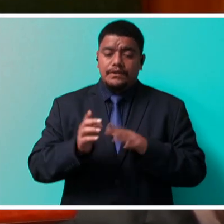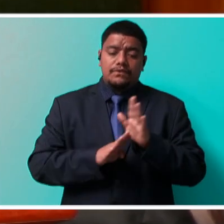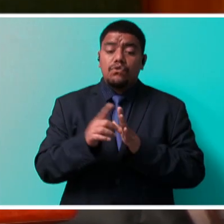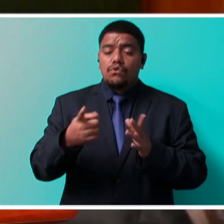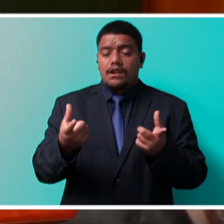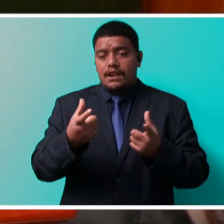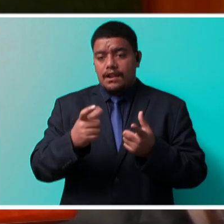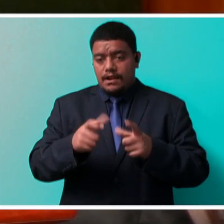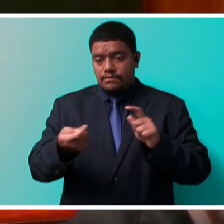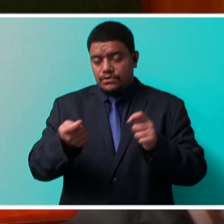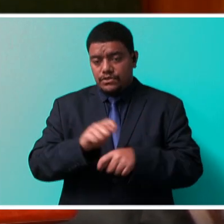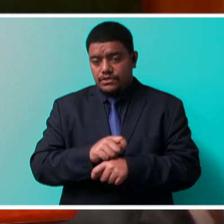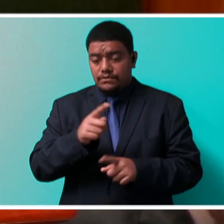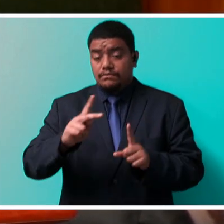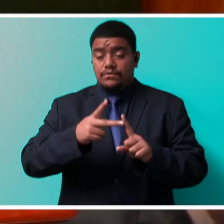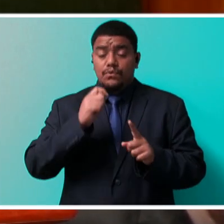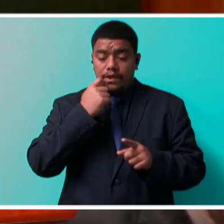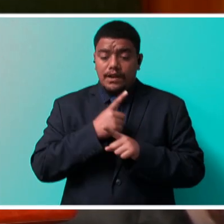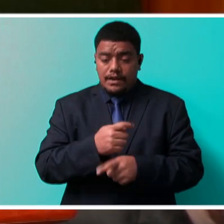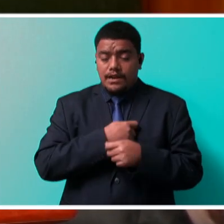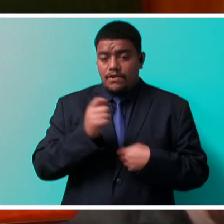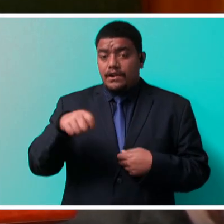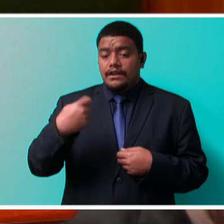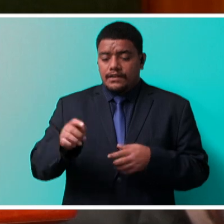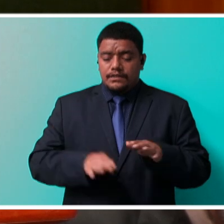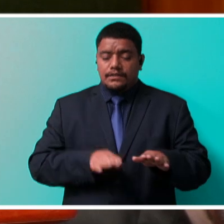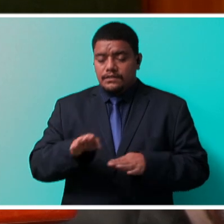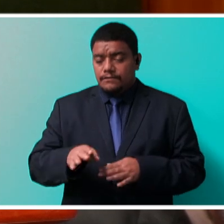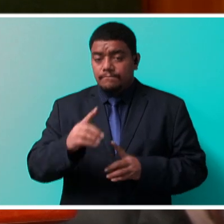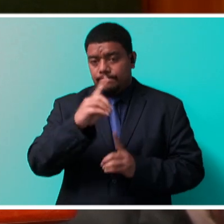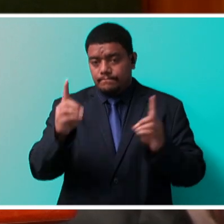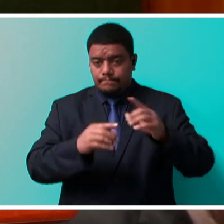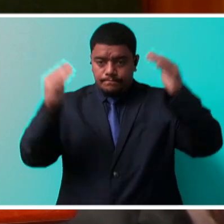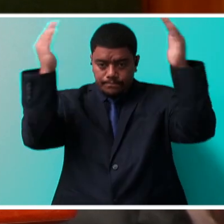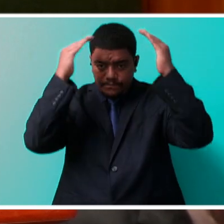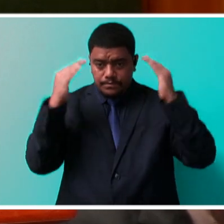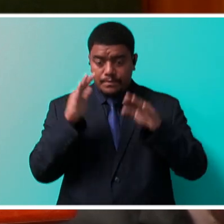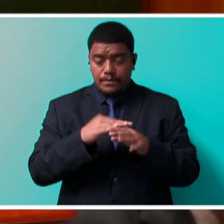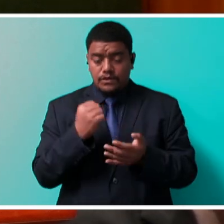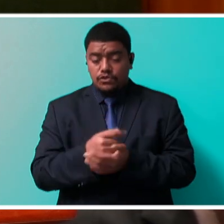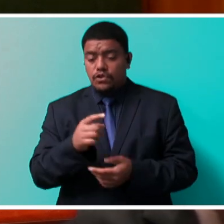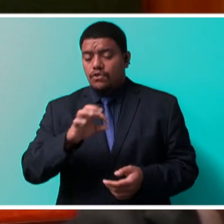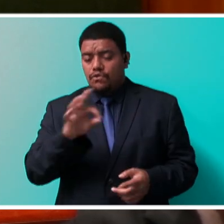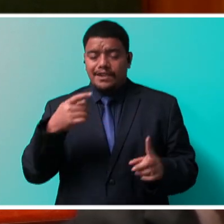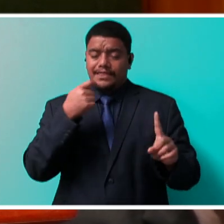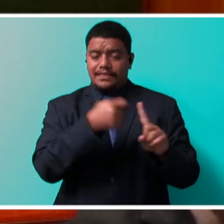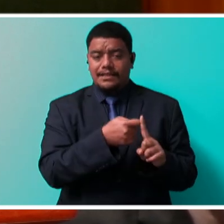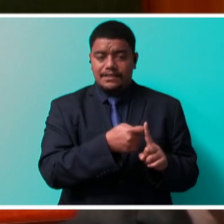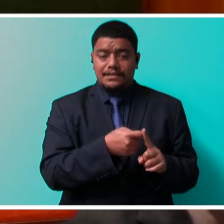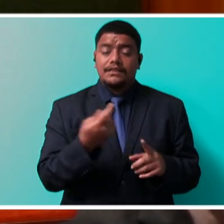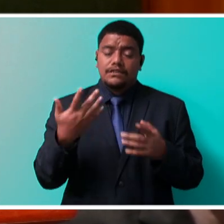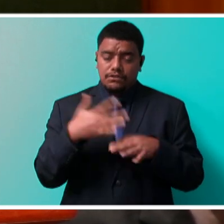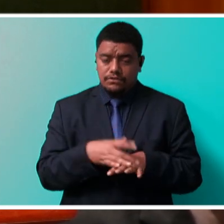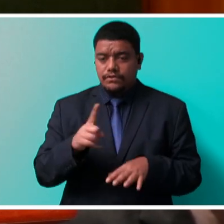change. These priorities will guide our next steps, Madam Deputy Speaker, ensuring that programs are more targeted, inclusive,